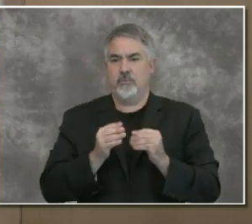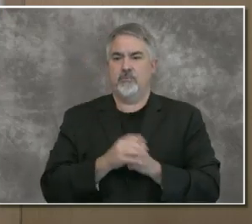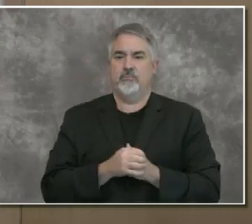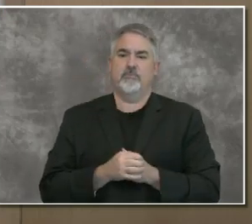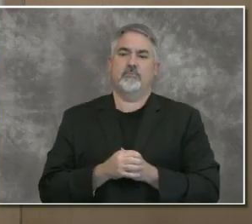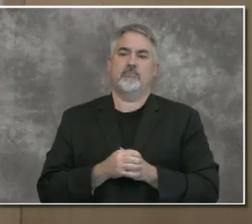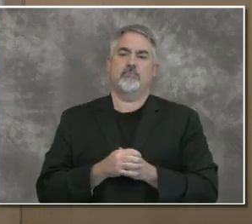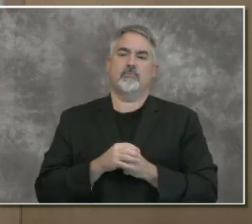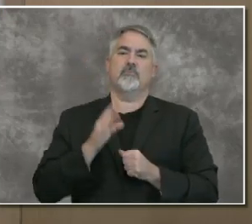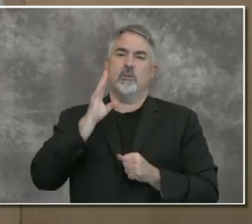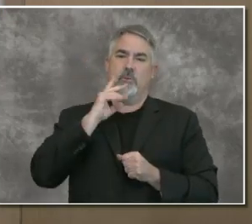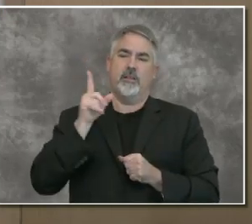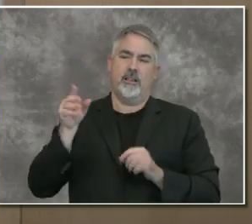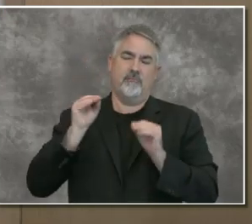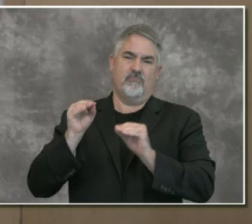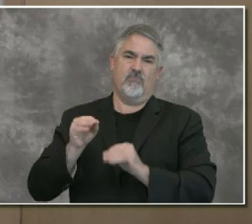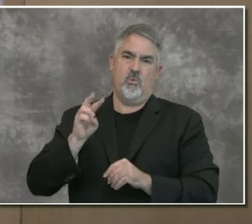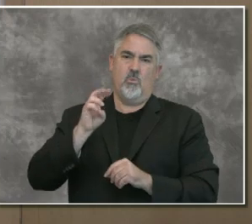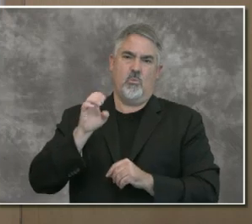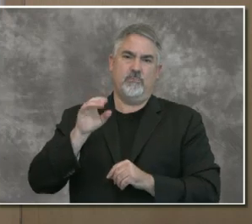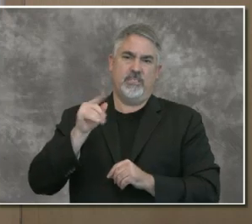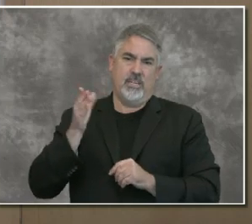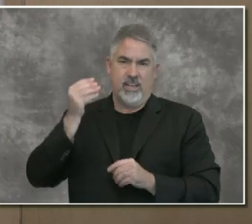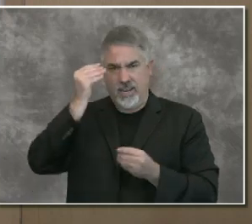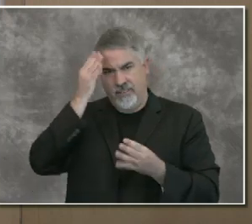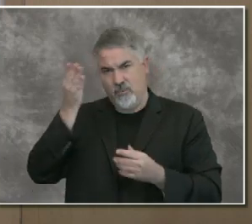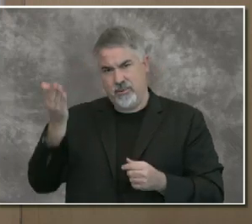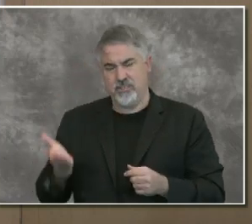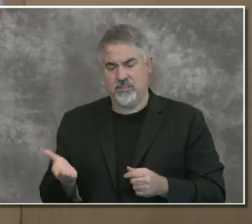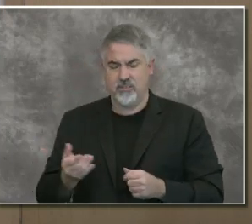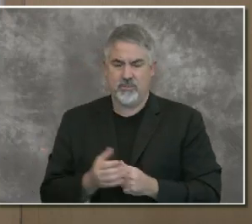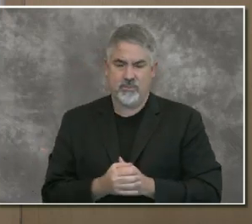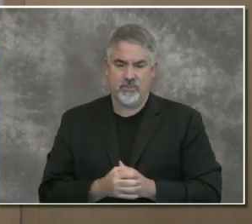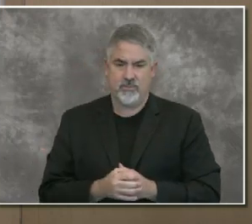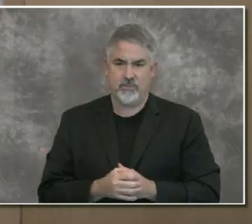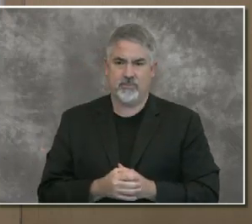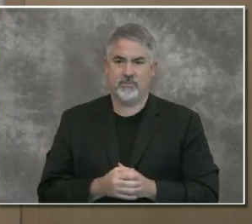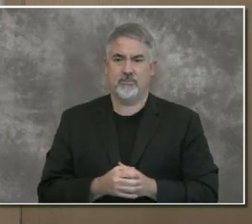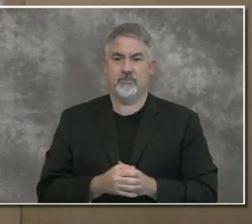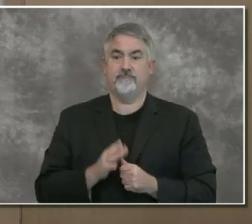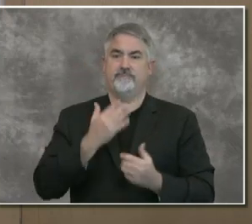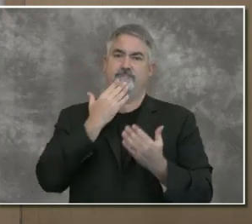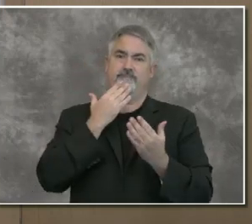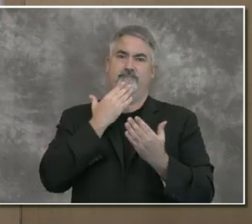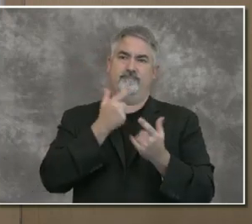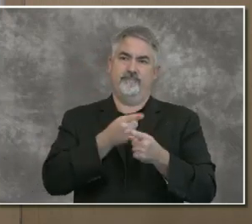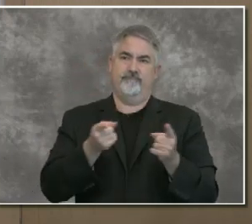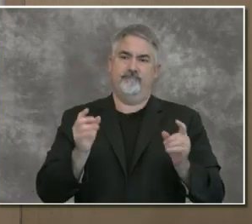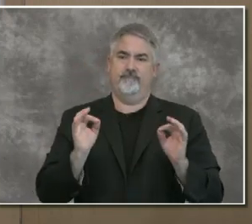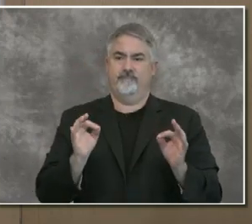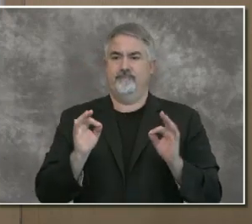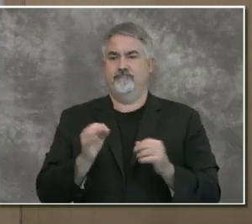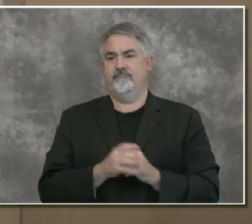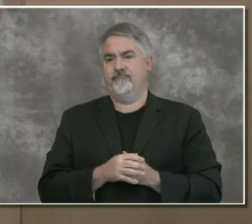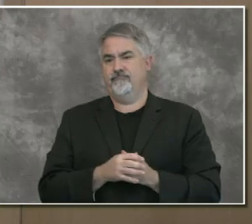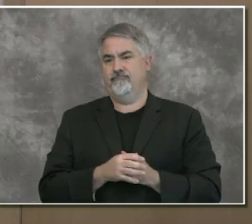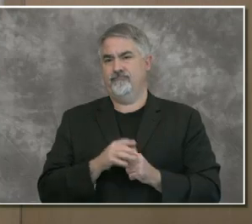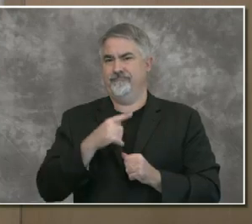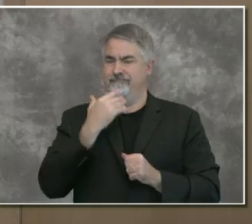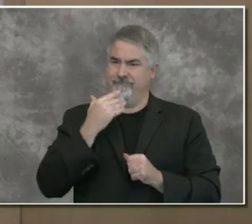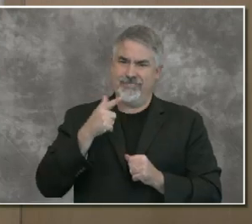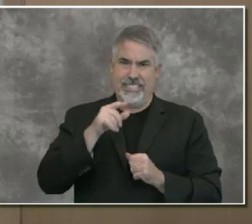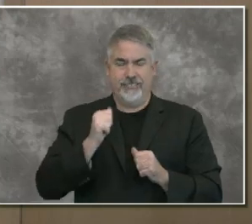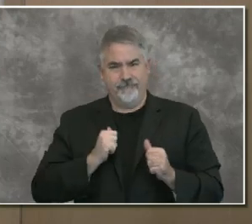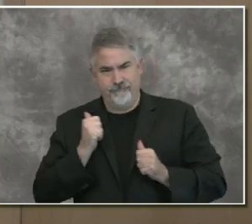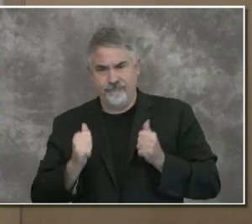of the day. Once more, thanks to everyone for conducting and adhering to